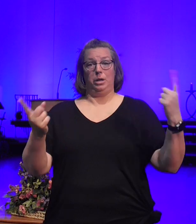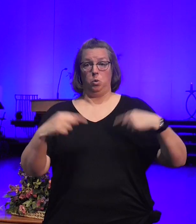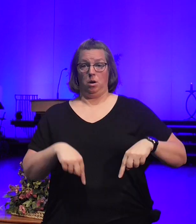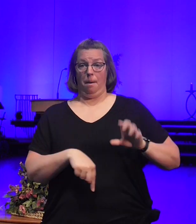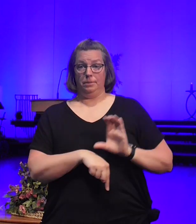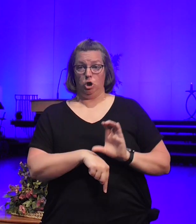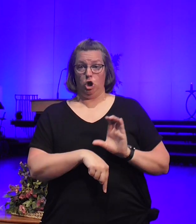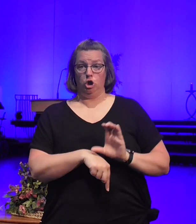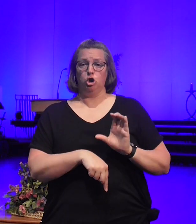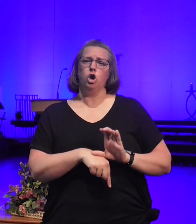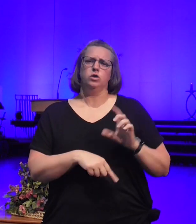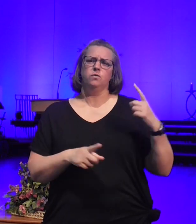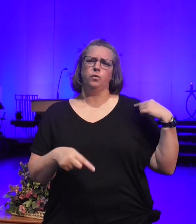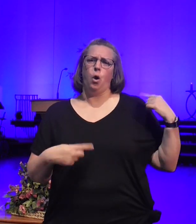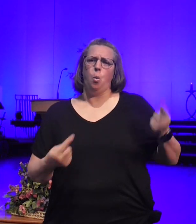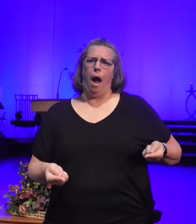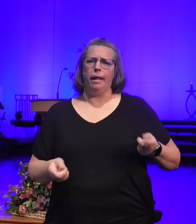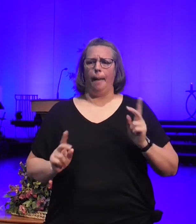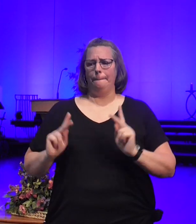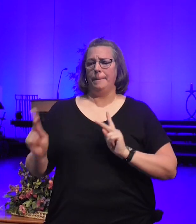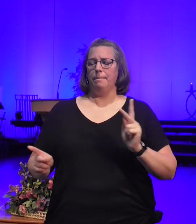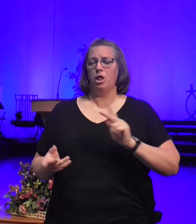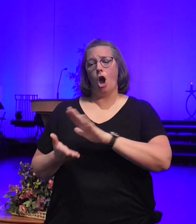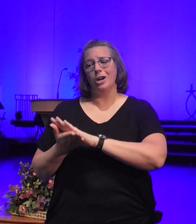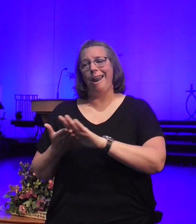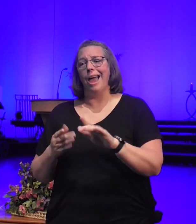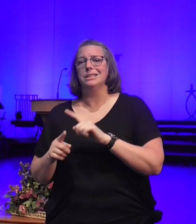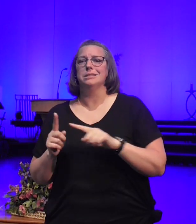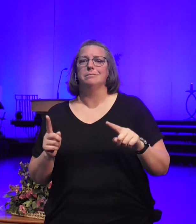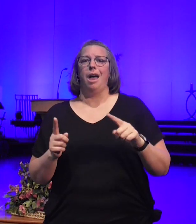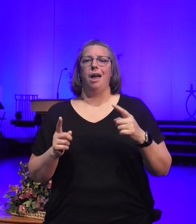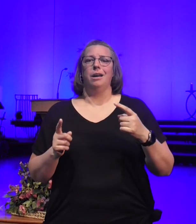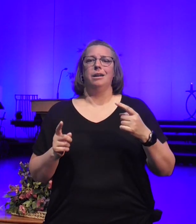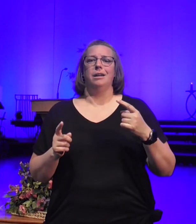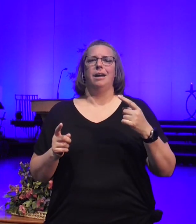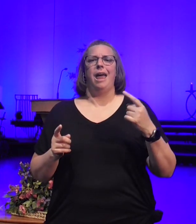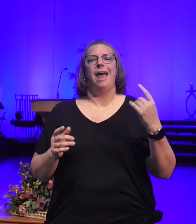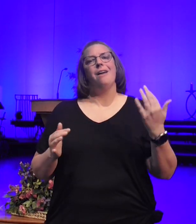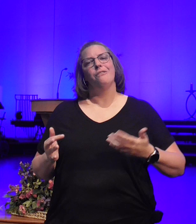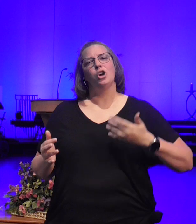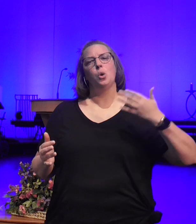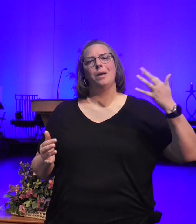for a while that the people are really nice, but every once in a while there is a curmudgeon around?